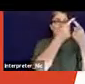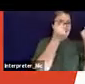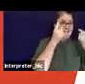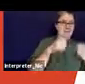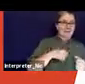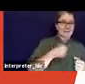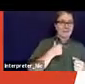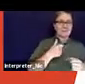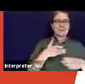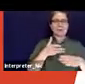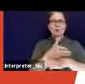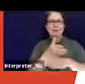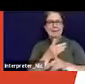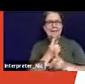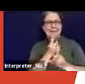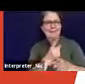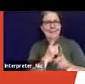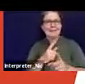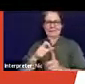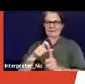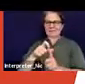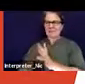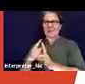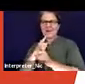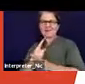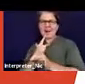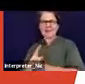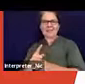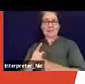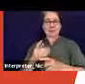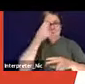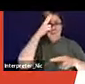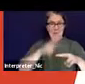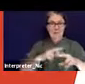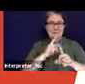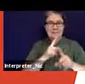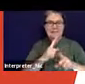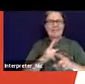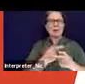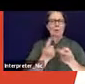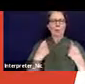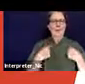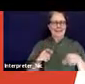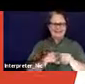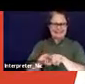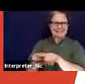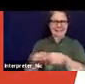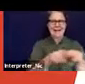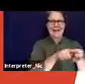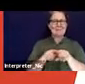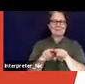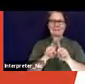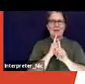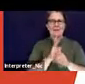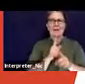from disability advisors, it's coming from parents, and what we've got to do is we've got to get on the same page, and we've got to provide the consistent advice to